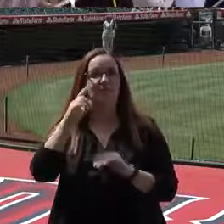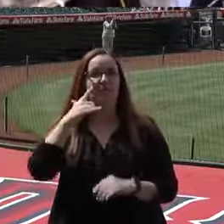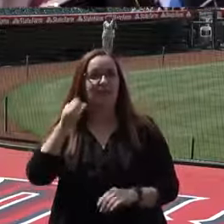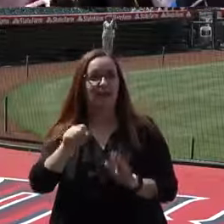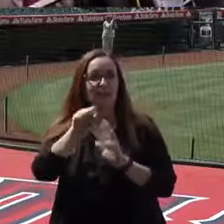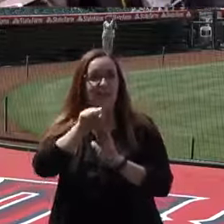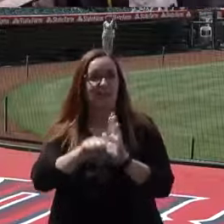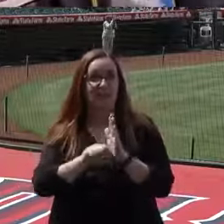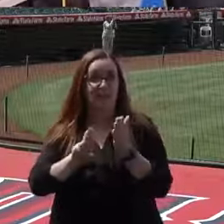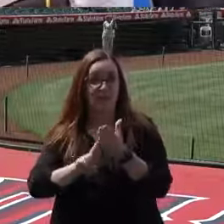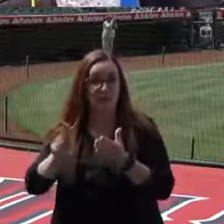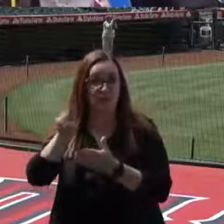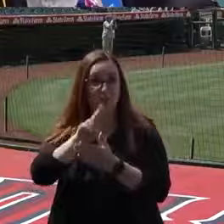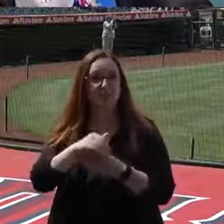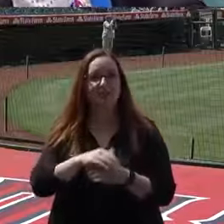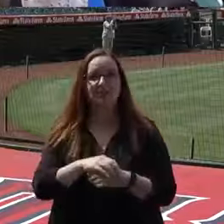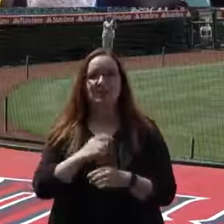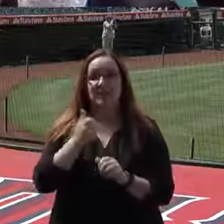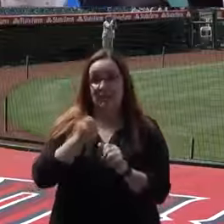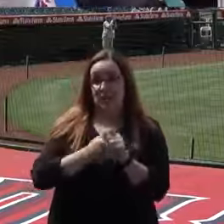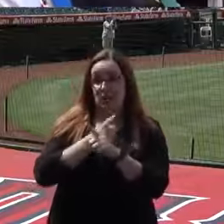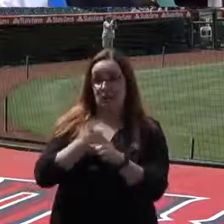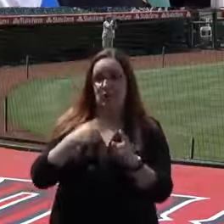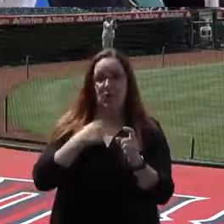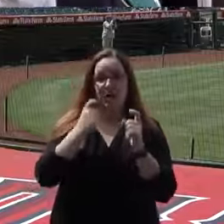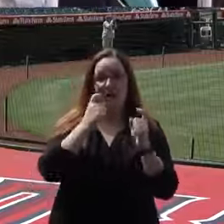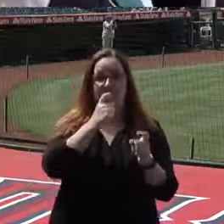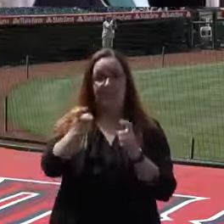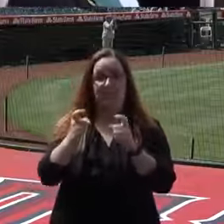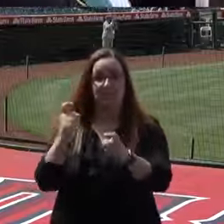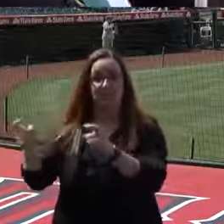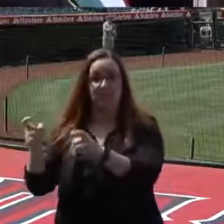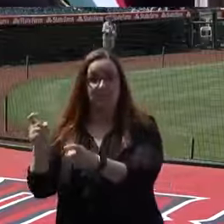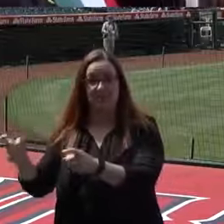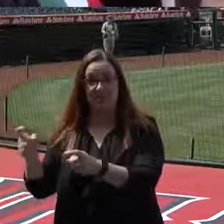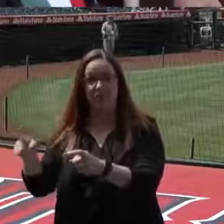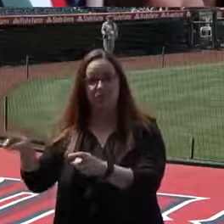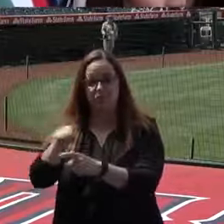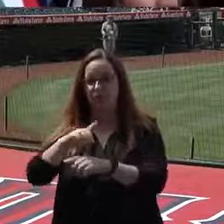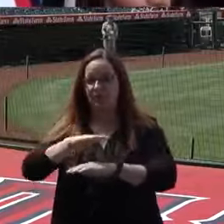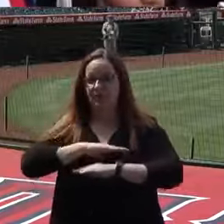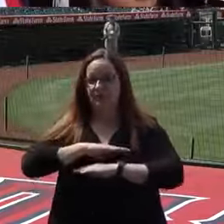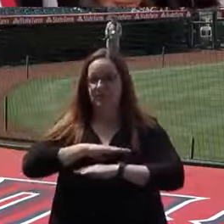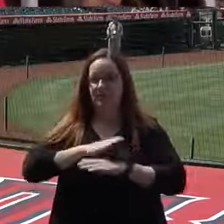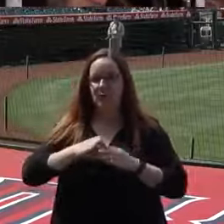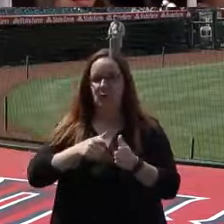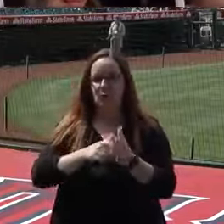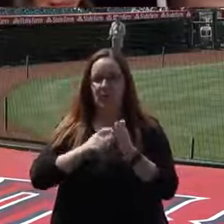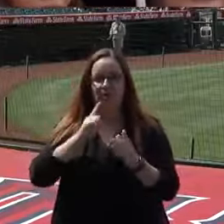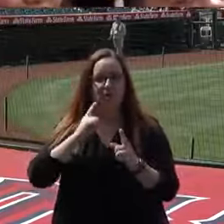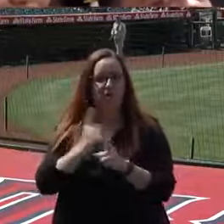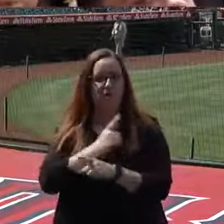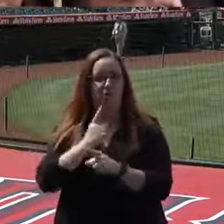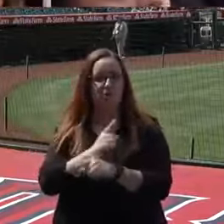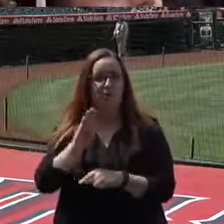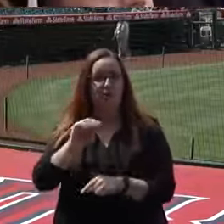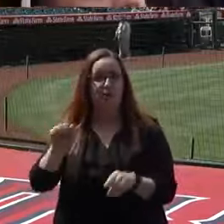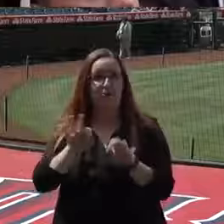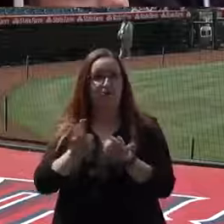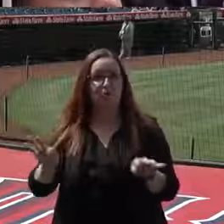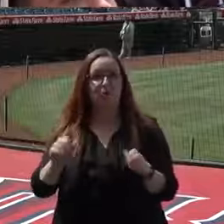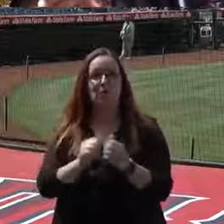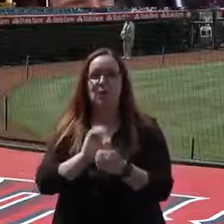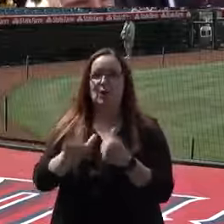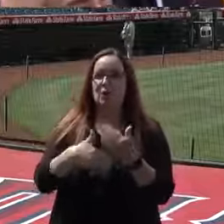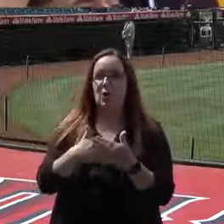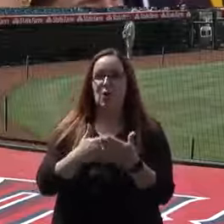University, I confer upon each of you who has fulfilled the requirements of the appropriate bachelor's degree with all the